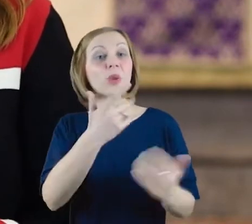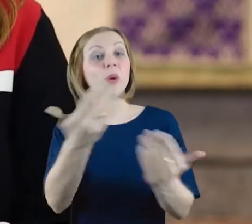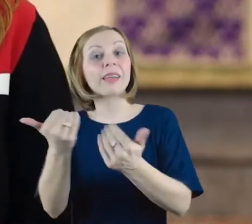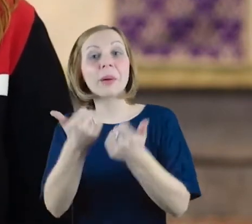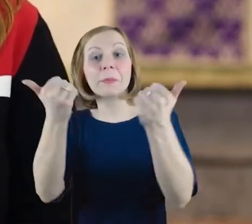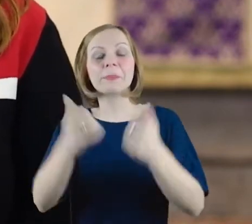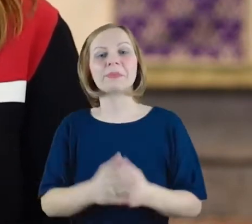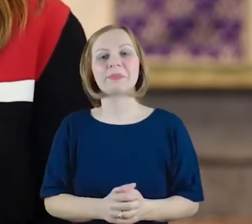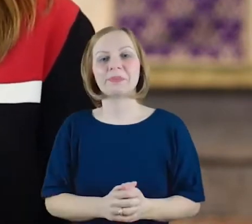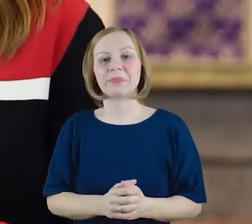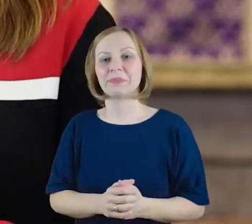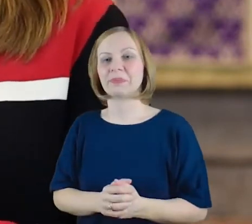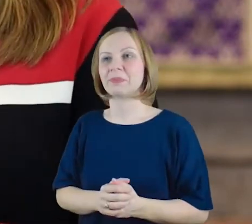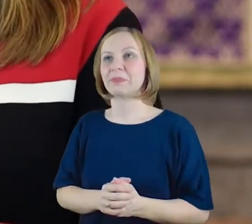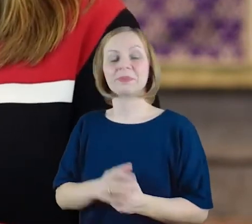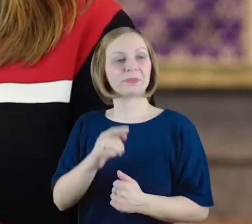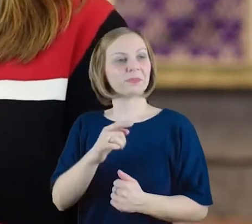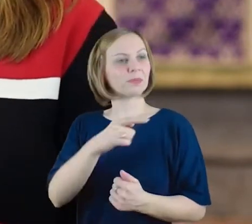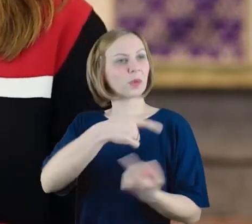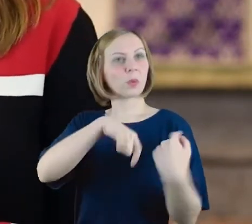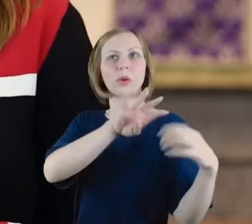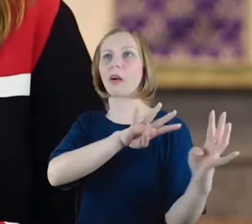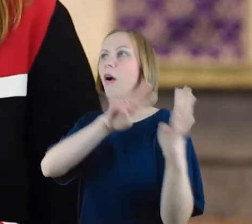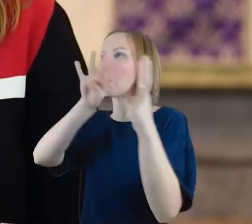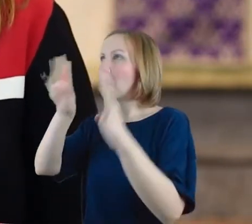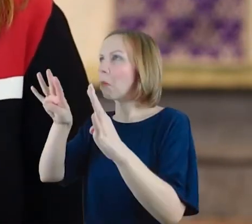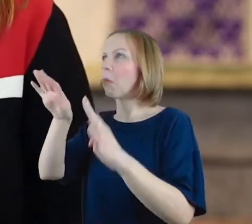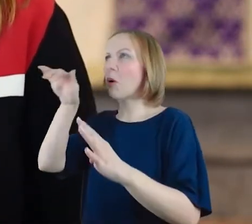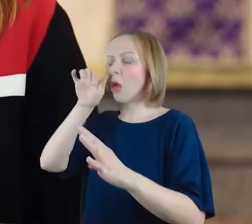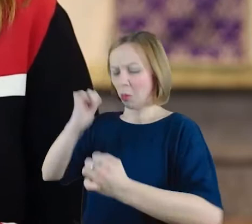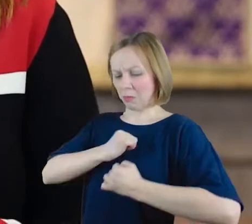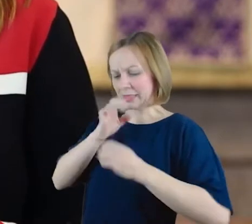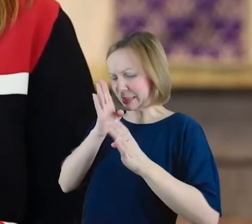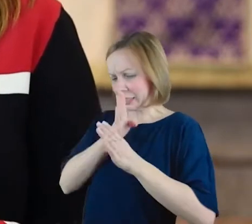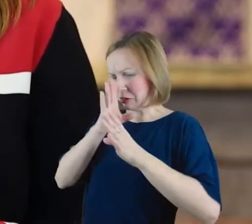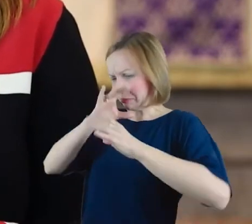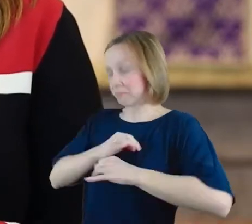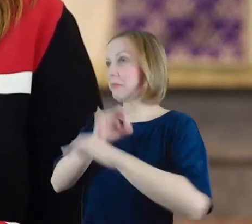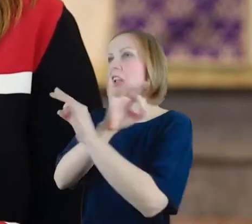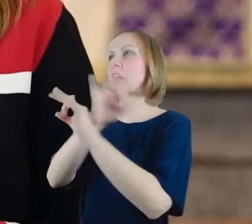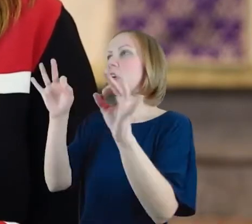We come to God as one from whom no secrets are hidden, to ask his forgiveness and peace.